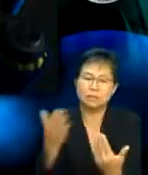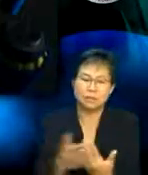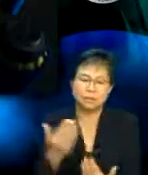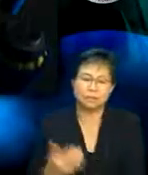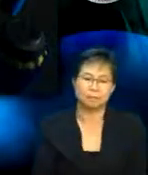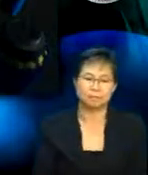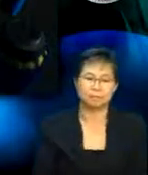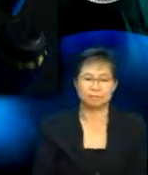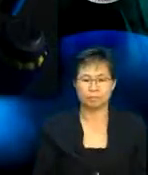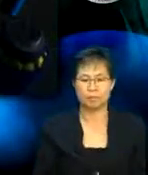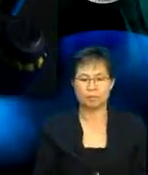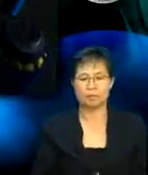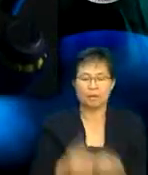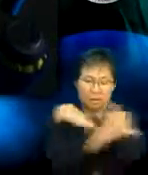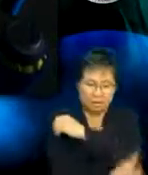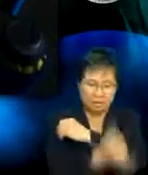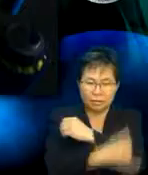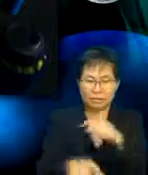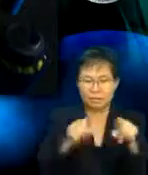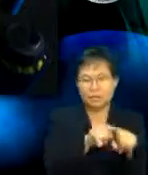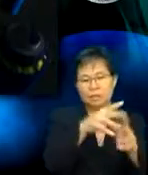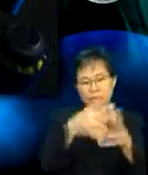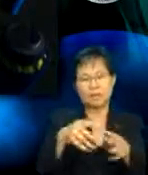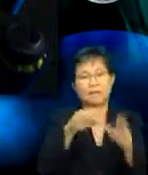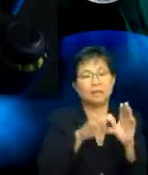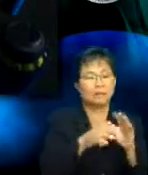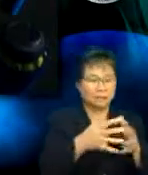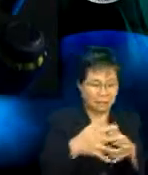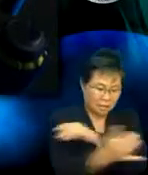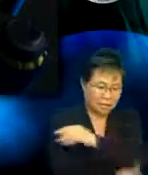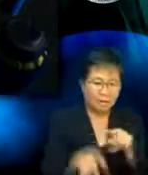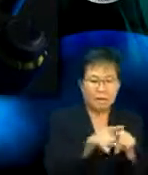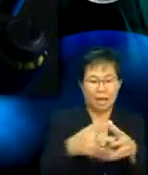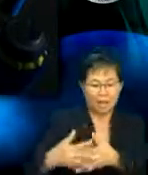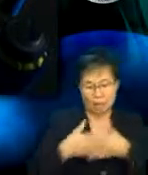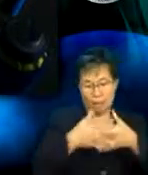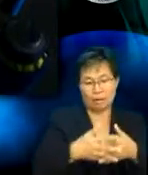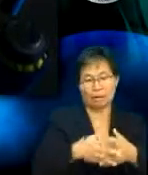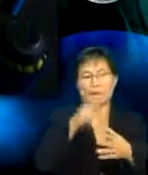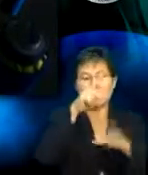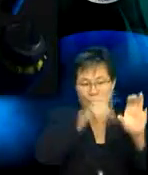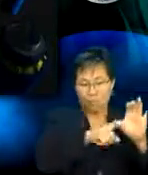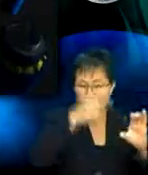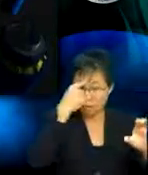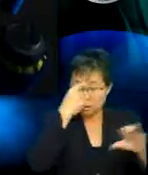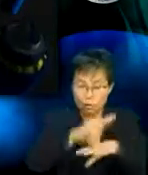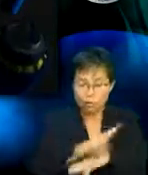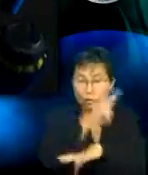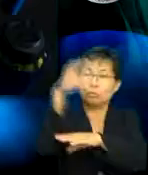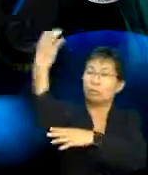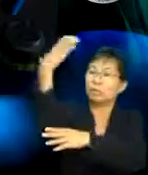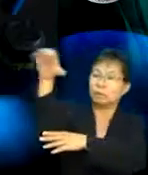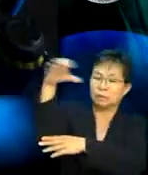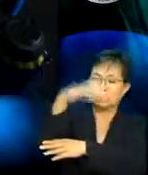Big countries such as the United States of America, Russia, and India use satellites to